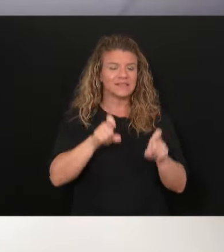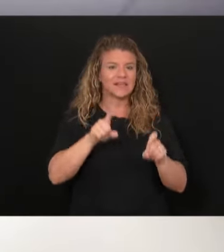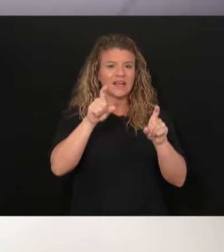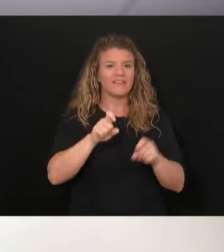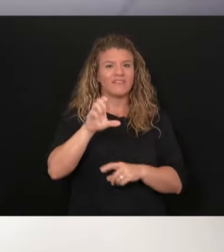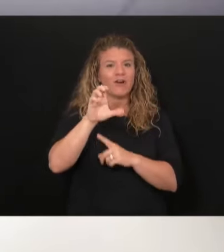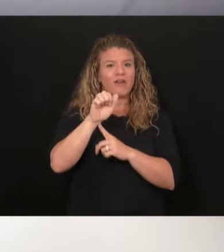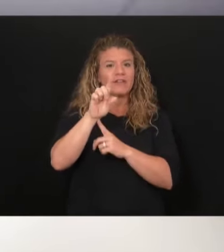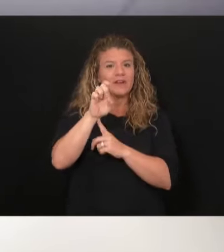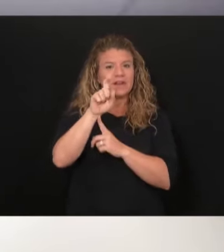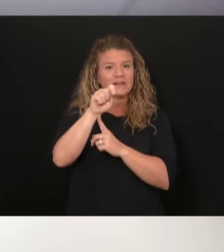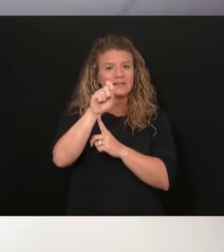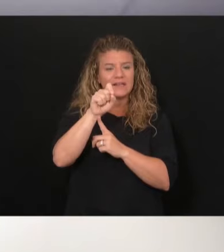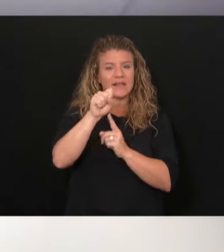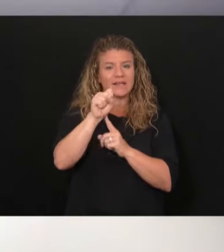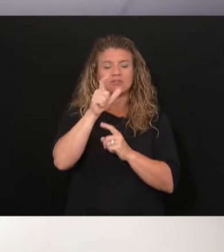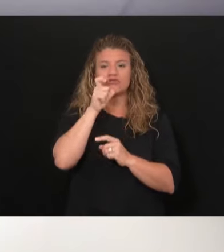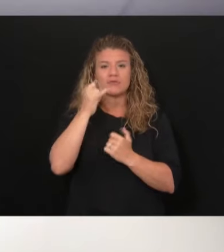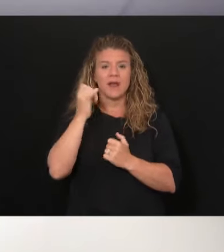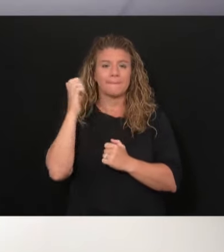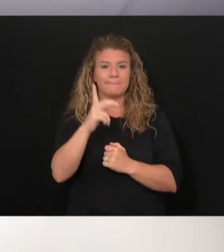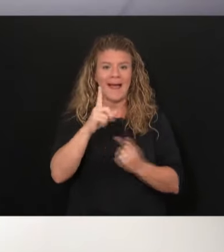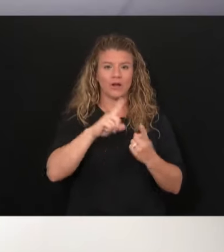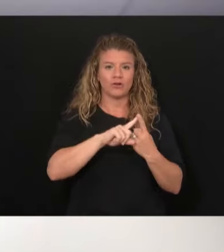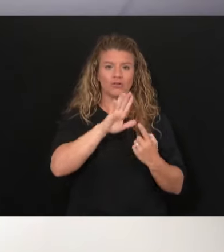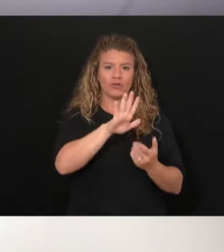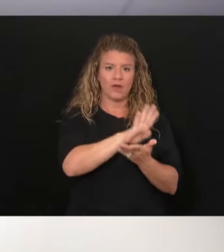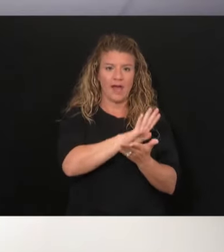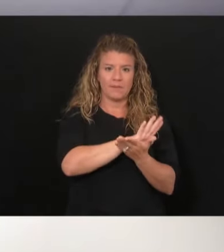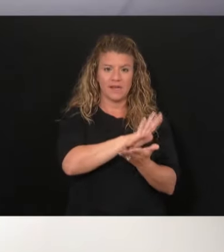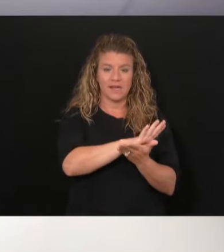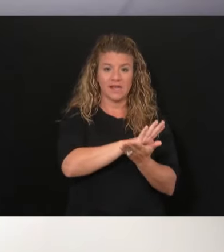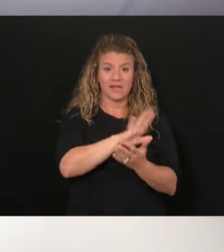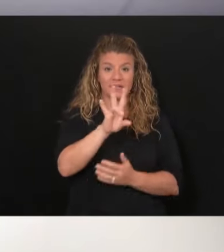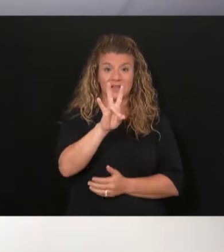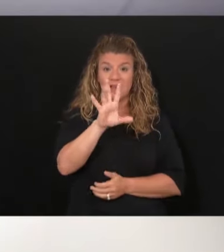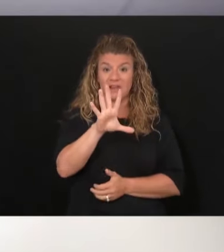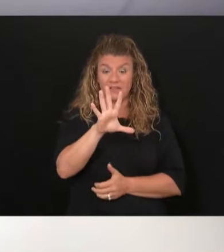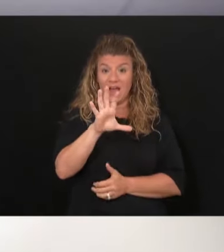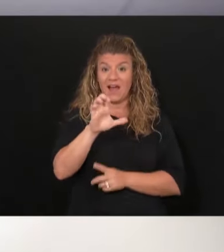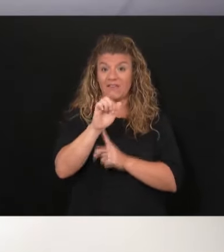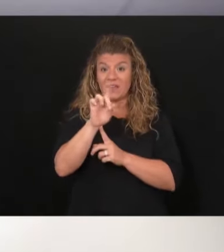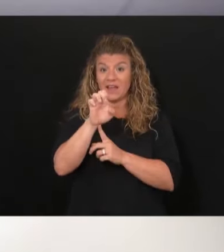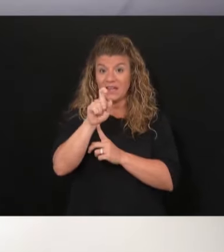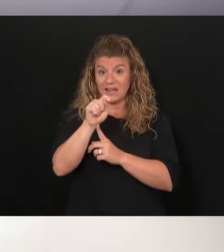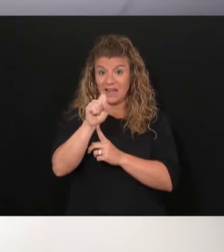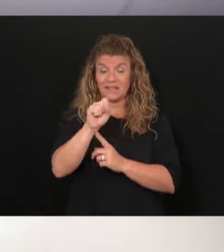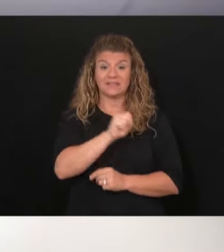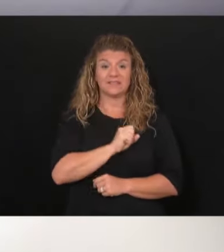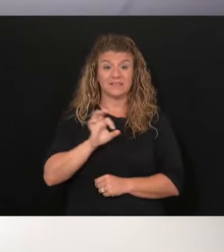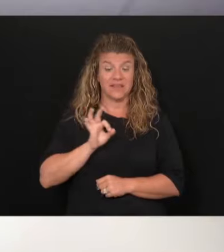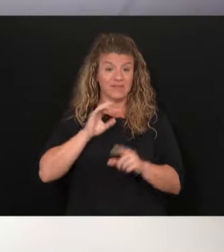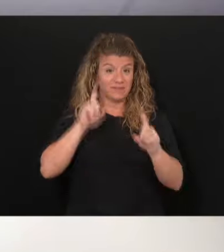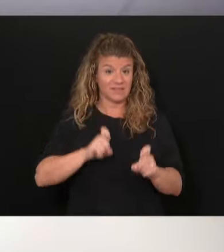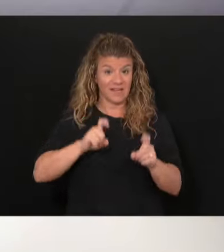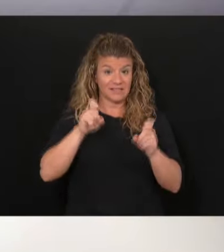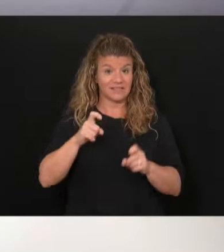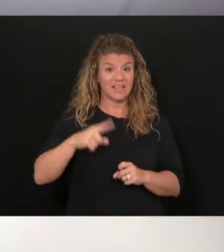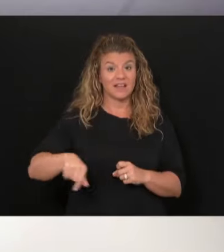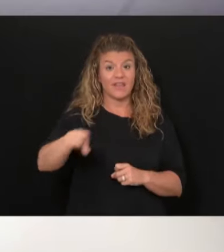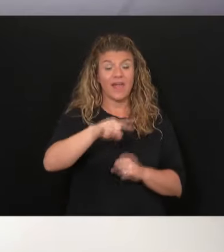cadets coming back to the academy. 75 cadets and staff tested. They